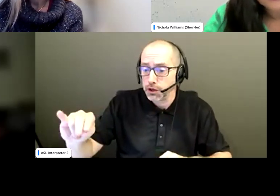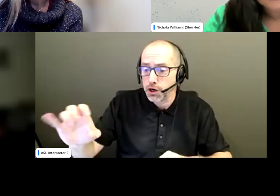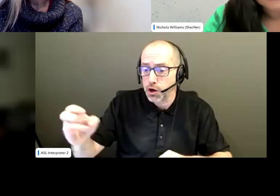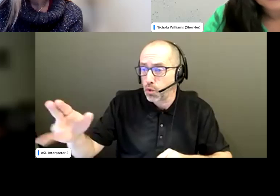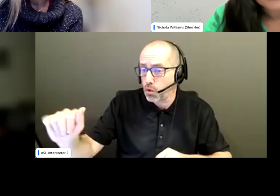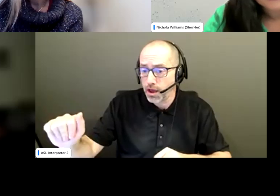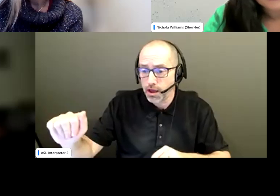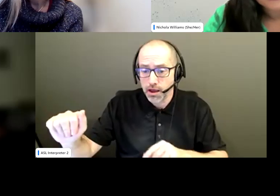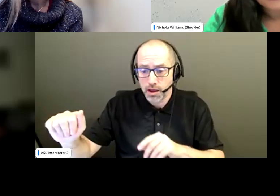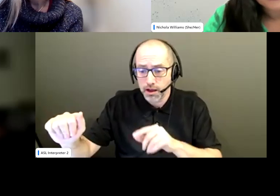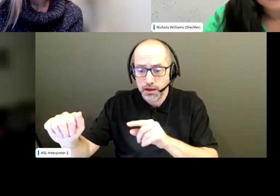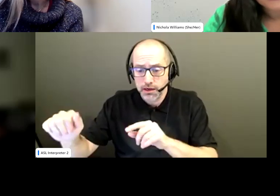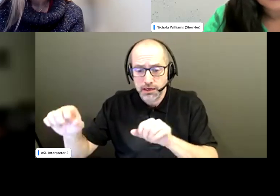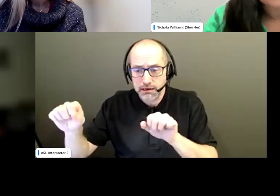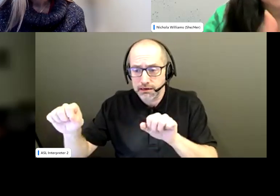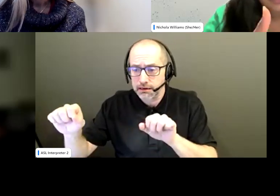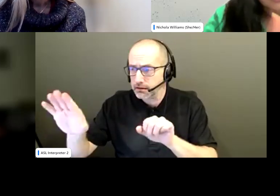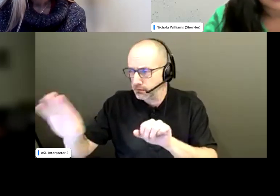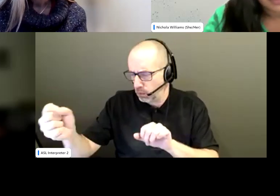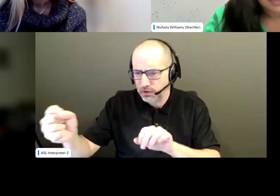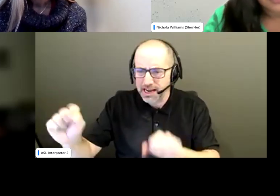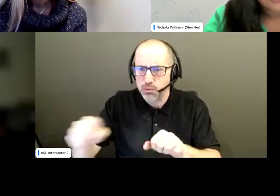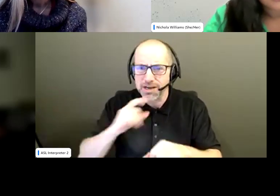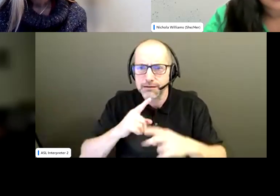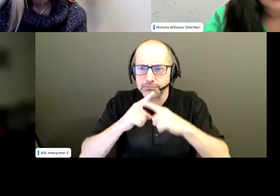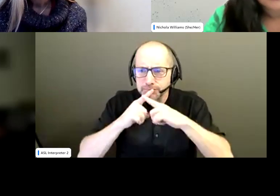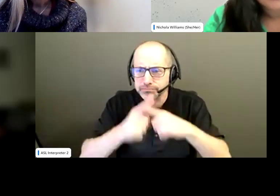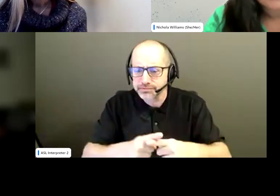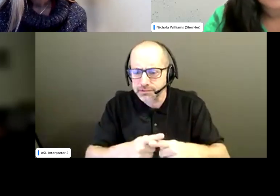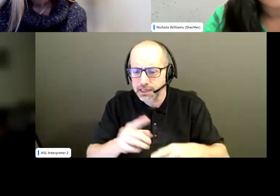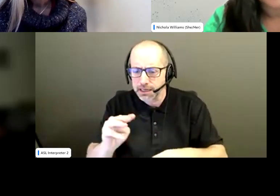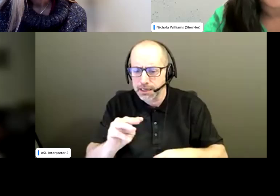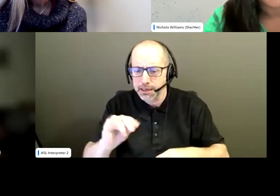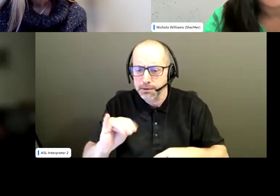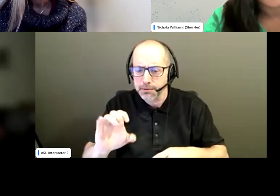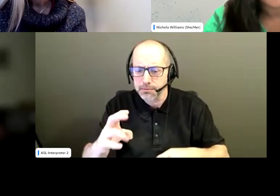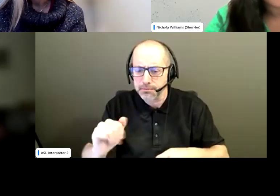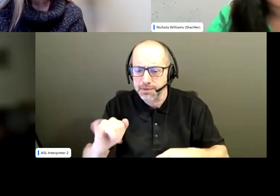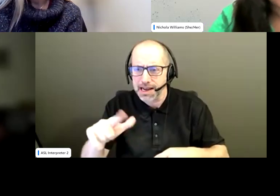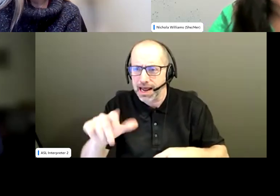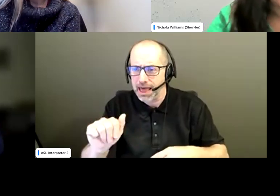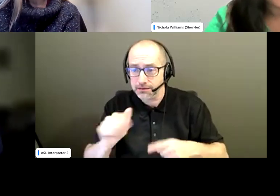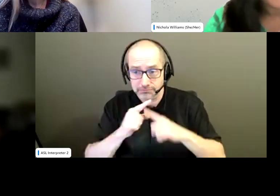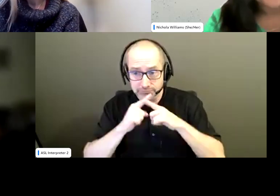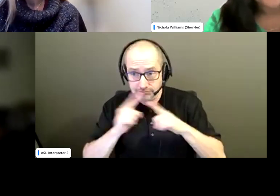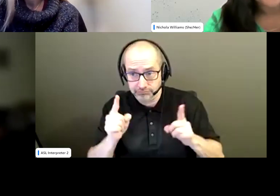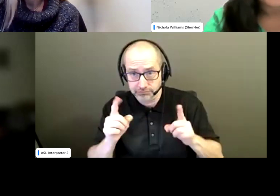can unmute Michaela or is this automated? I think I'm unmuted. Oh, Um, beautiful.